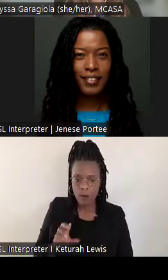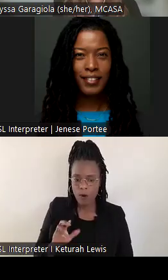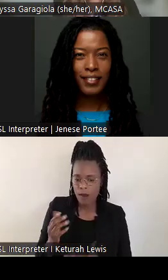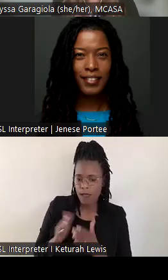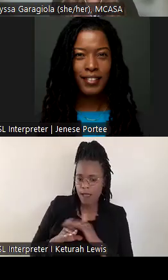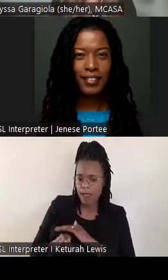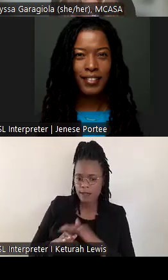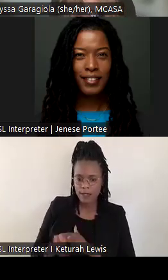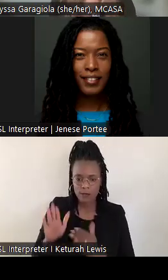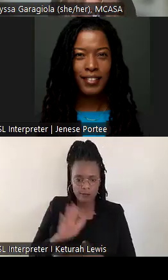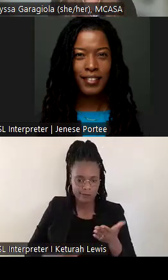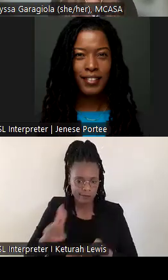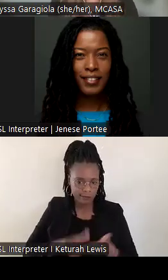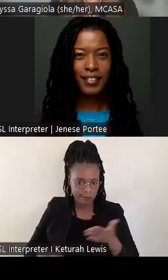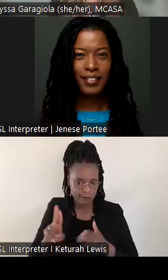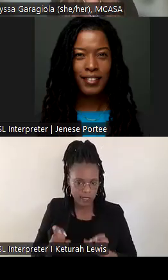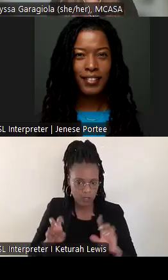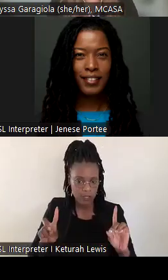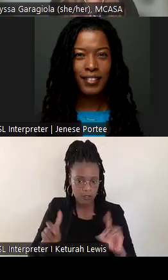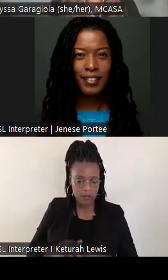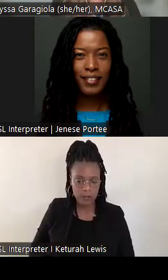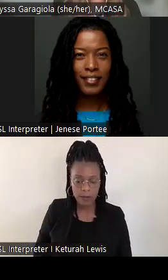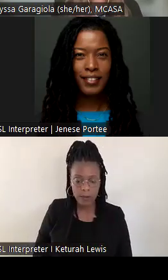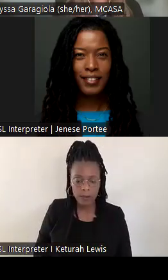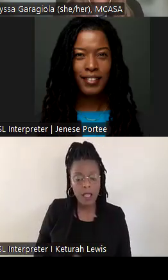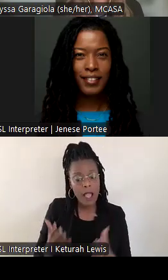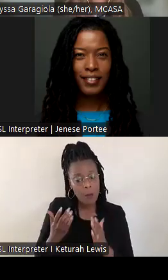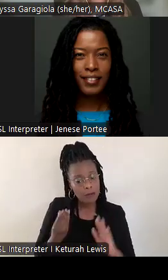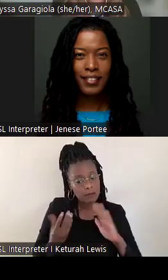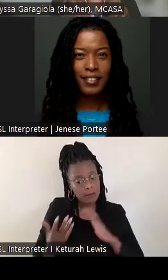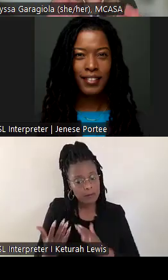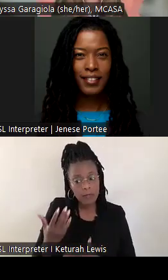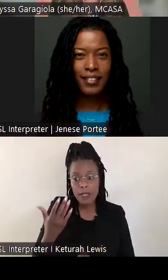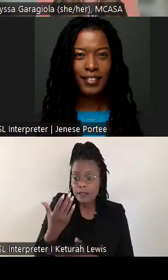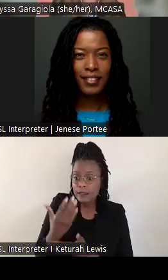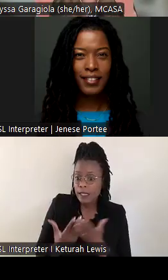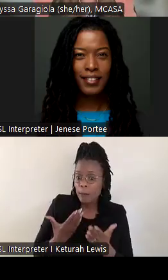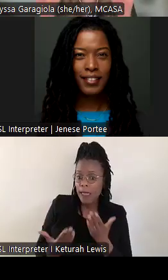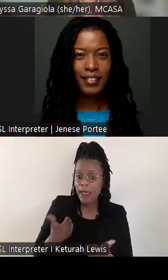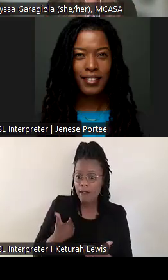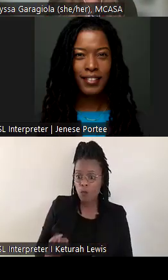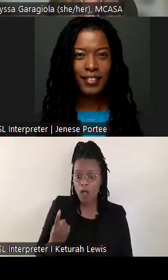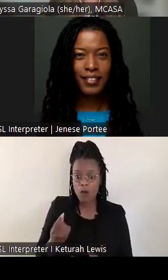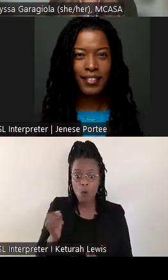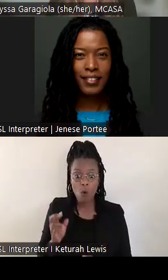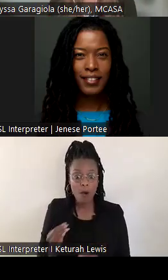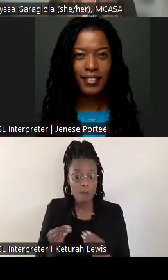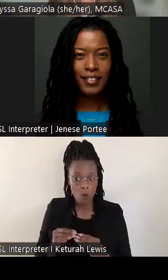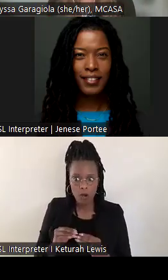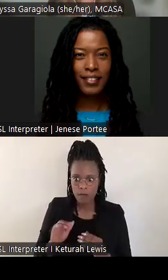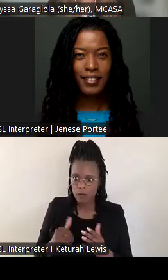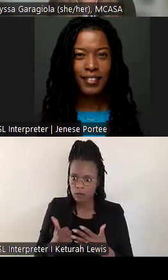education. Now, I do want to note that someone may have one or more of these dominant identities and